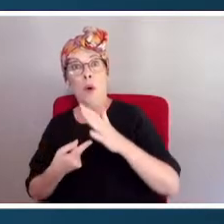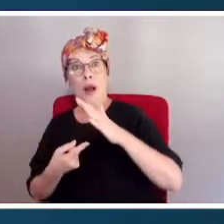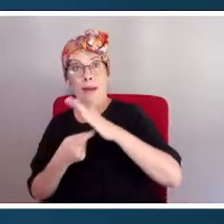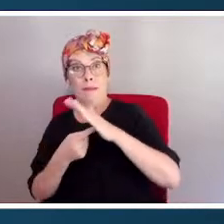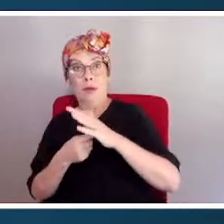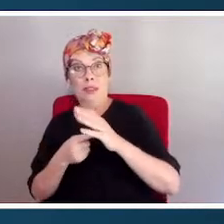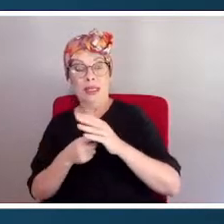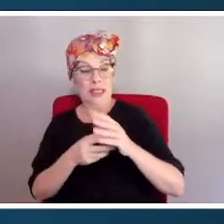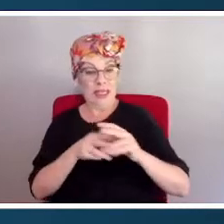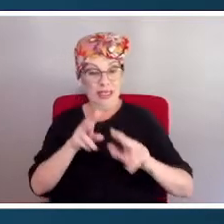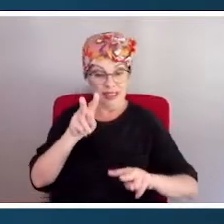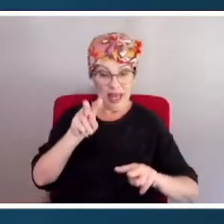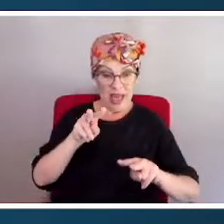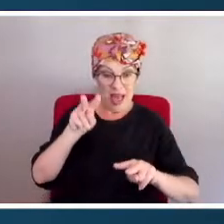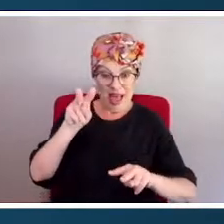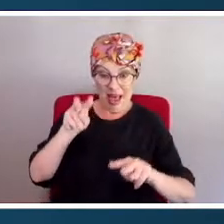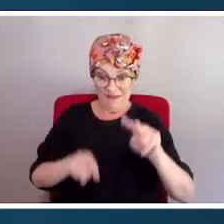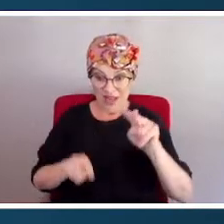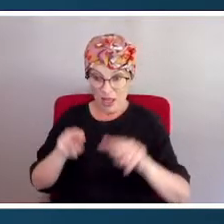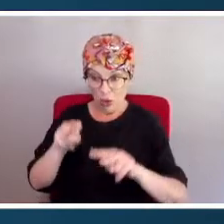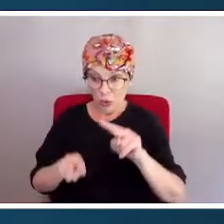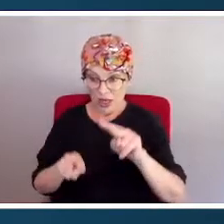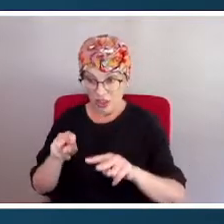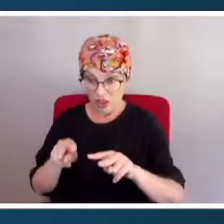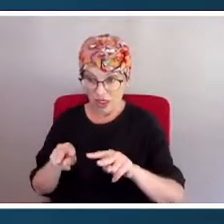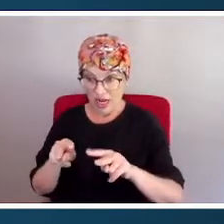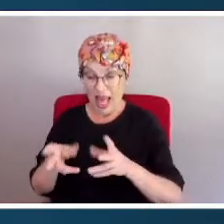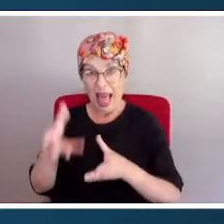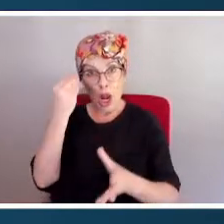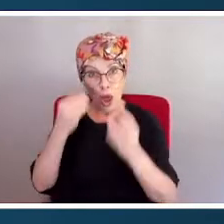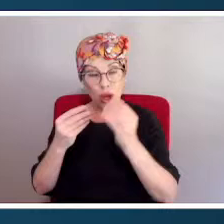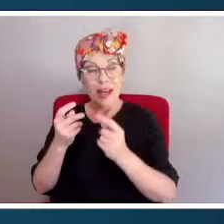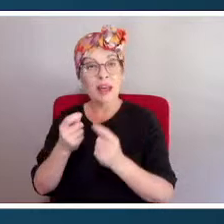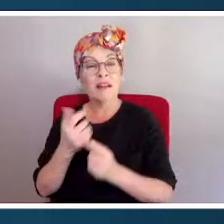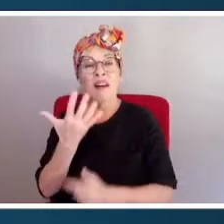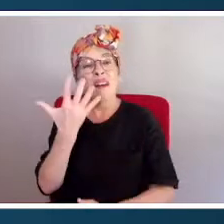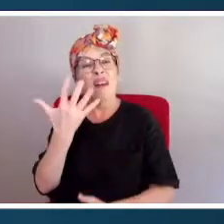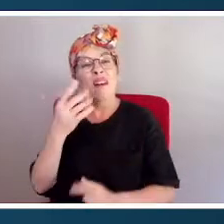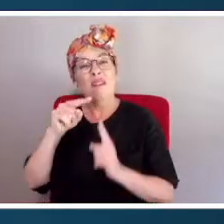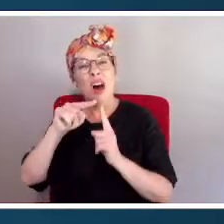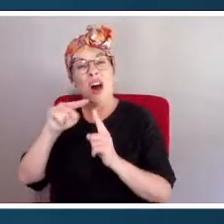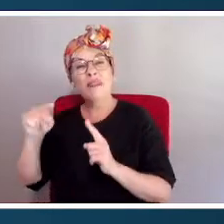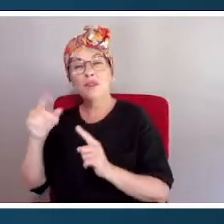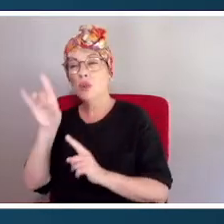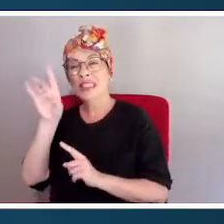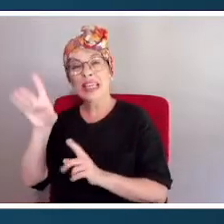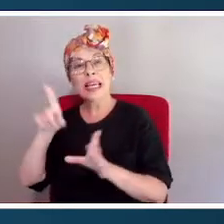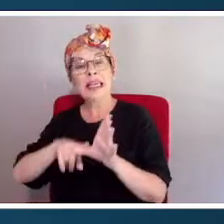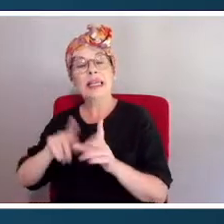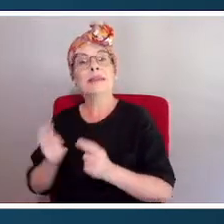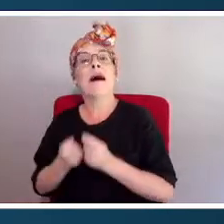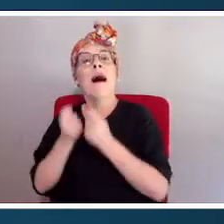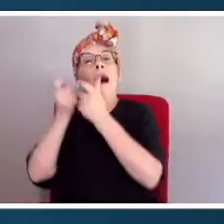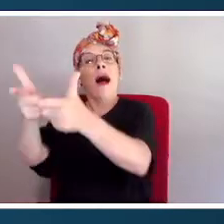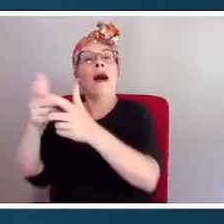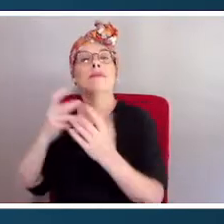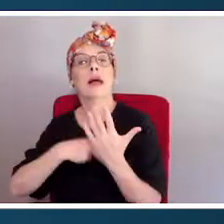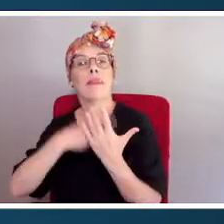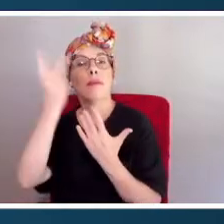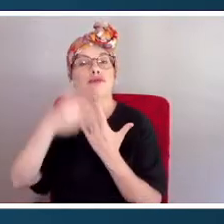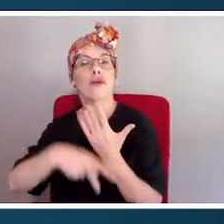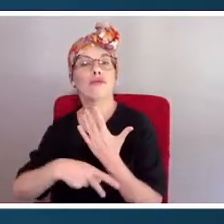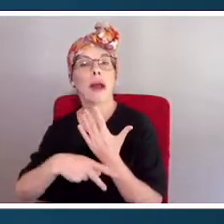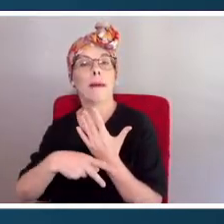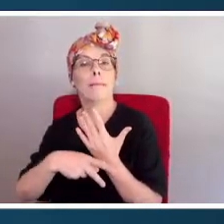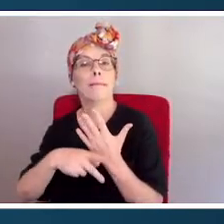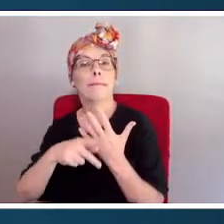5 to 10 years after the program has ended. This is where you will assess the real impact of your